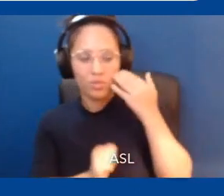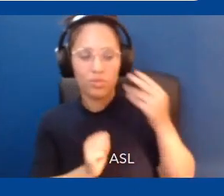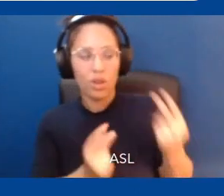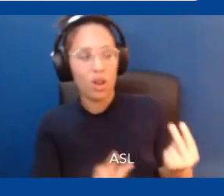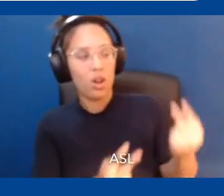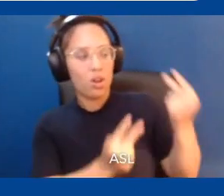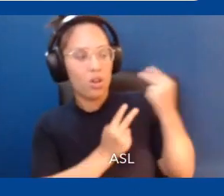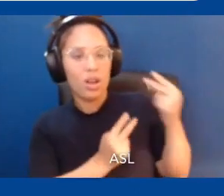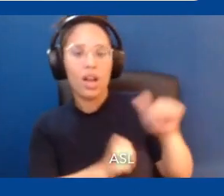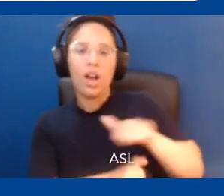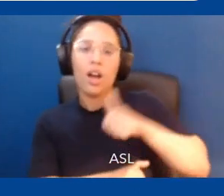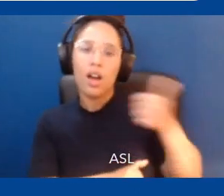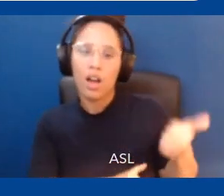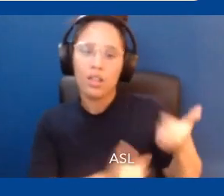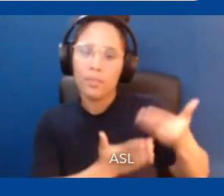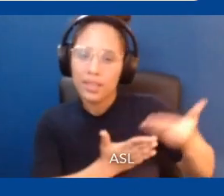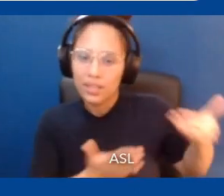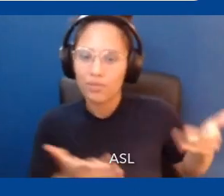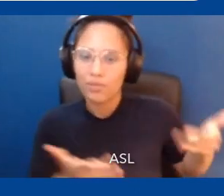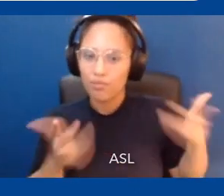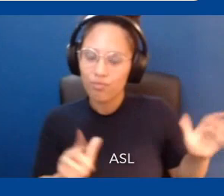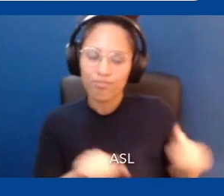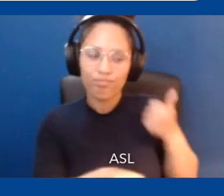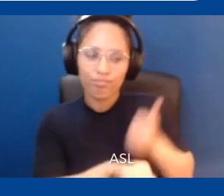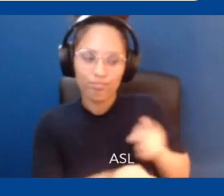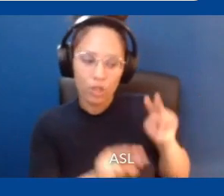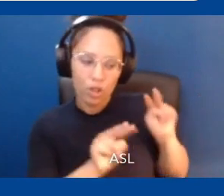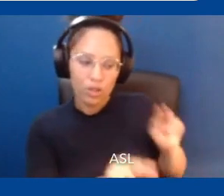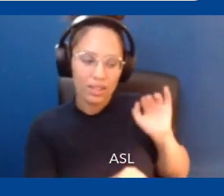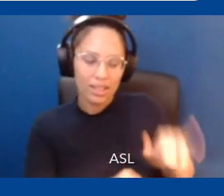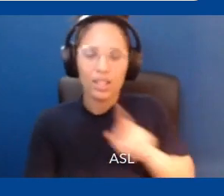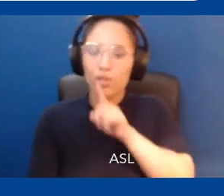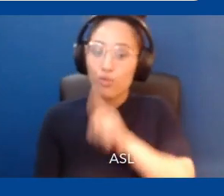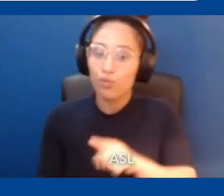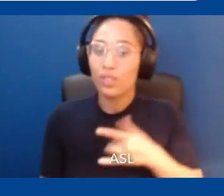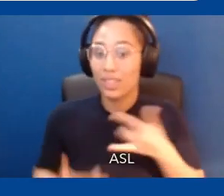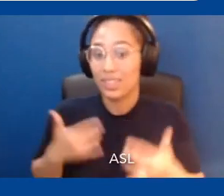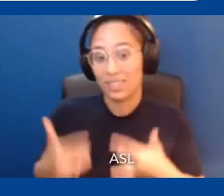is for me, an exciting and productive way to work.